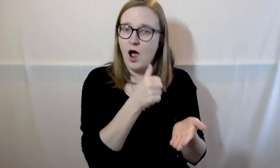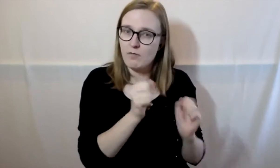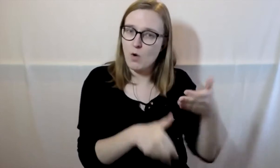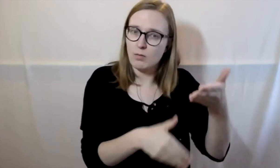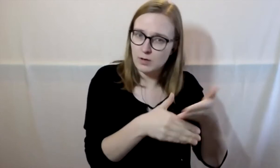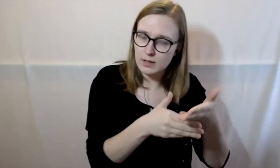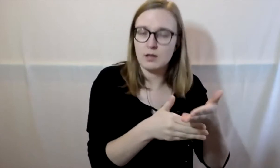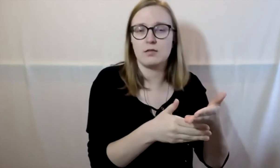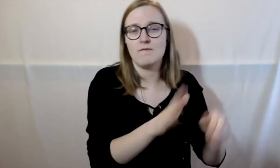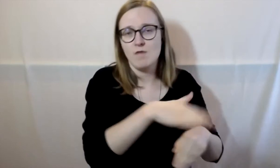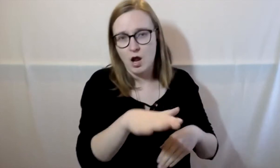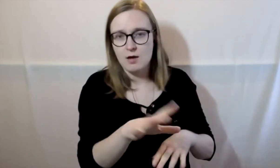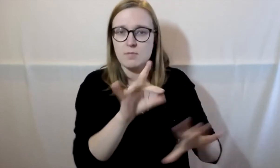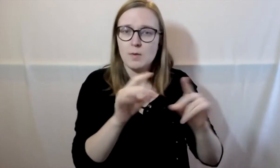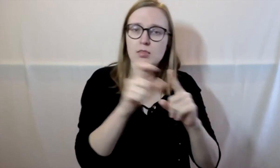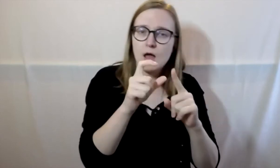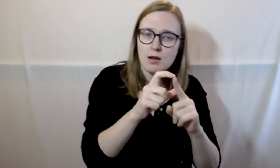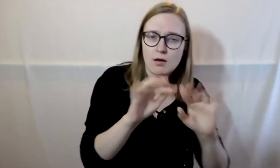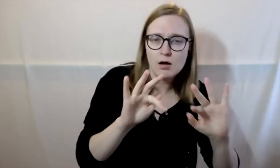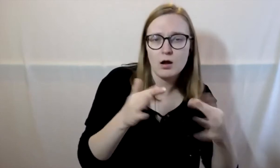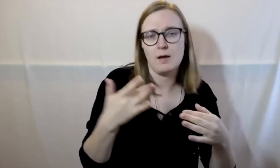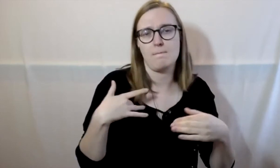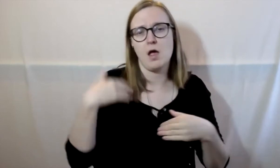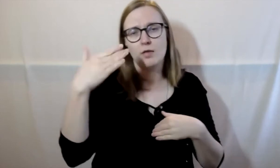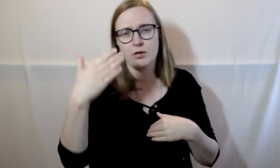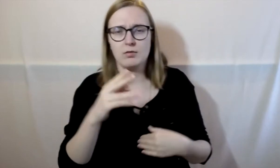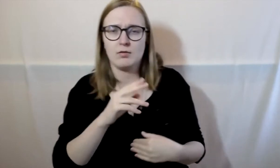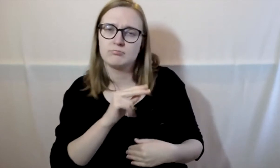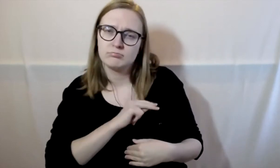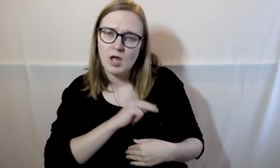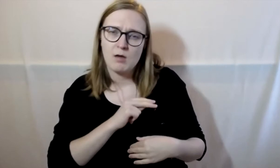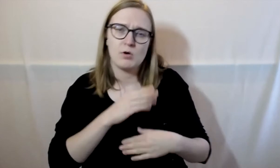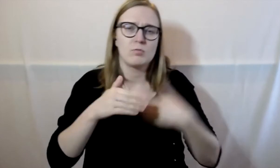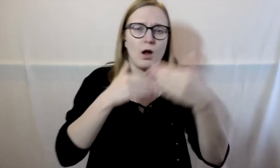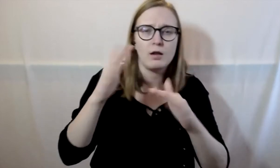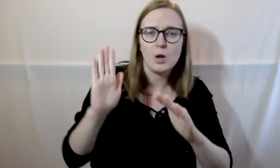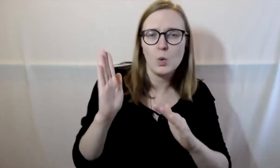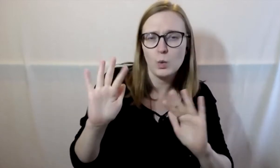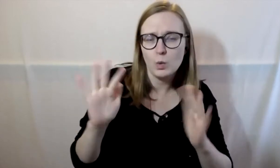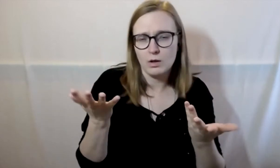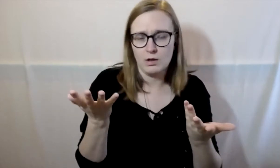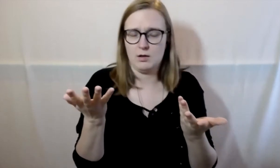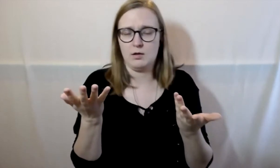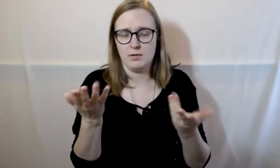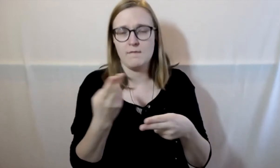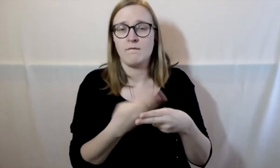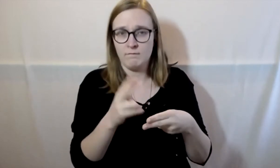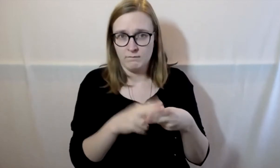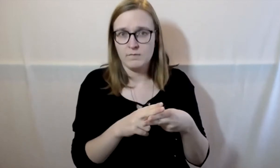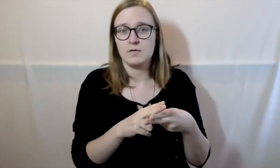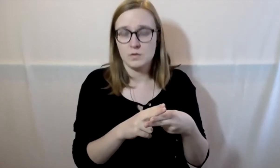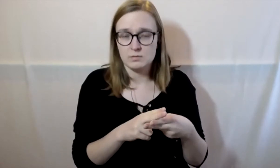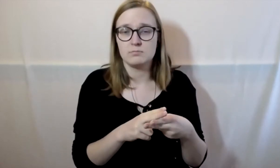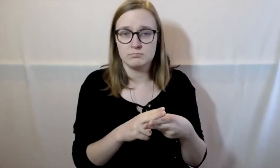or pathway for further career. And also we see that this autonomy of the student must be supported